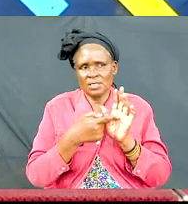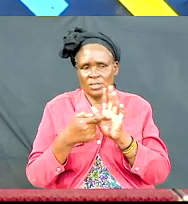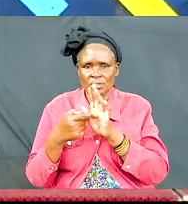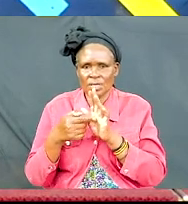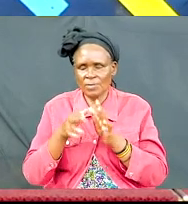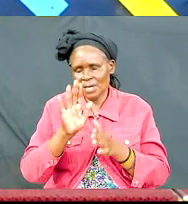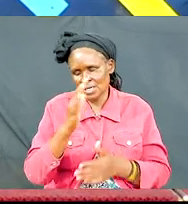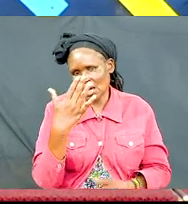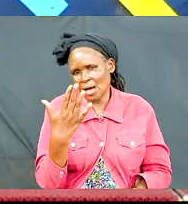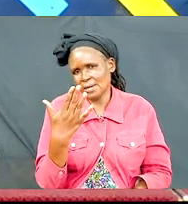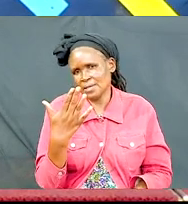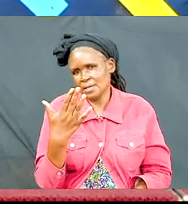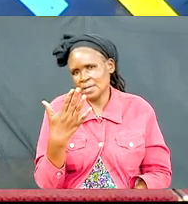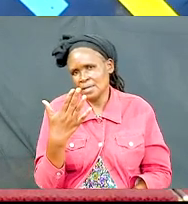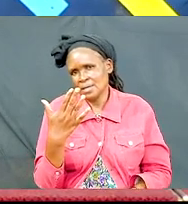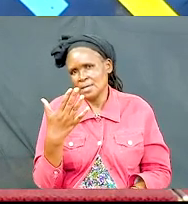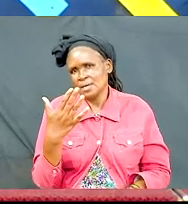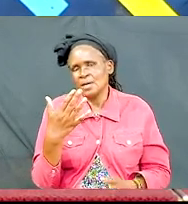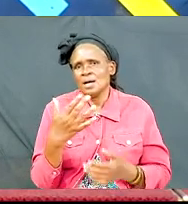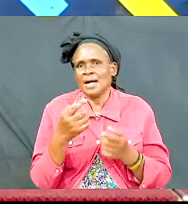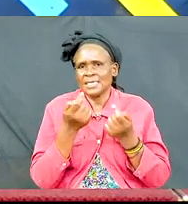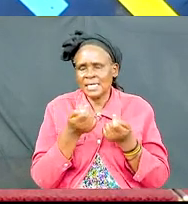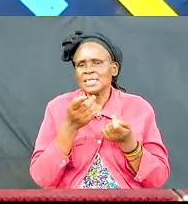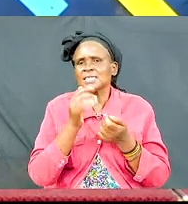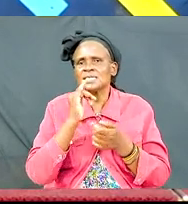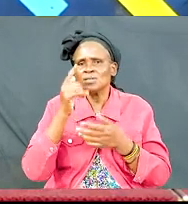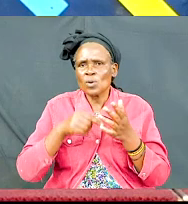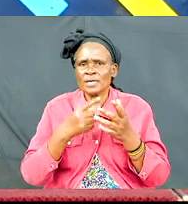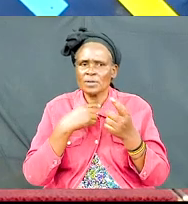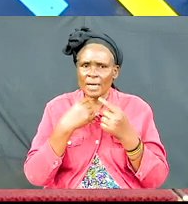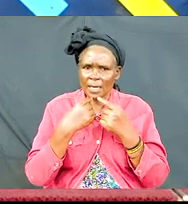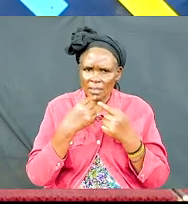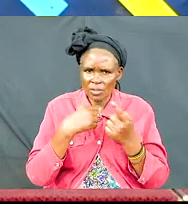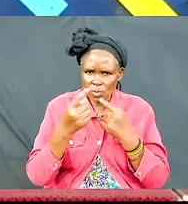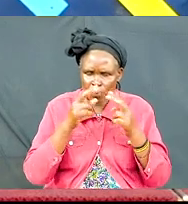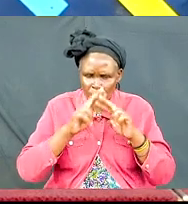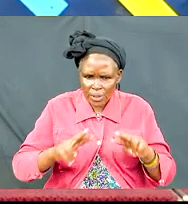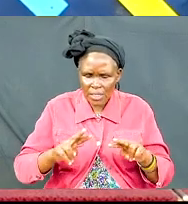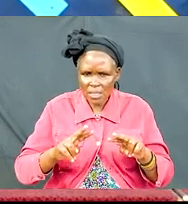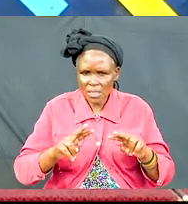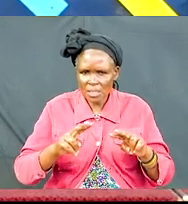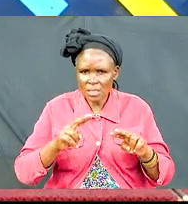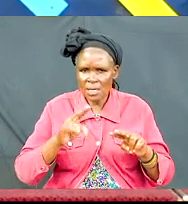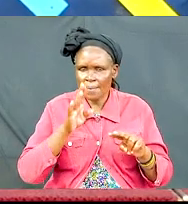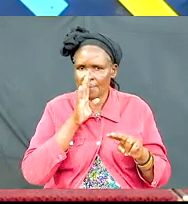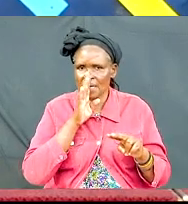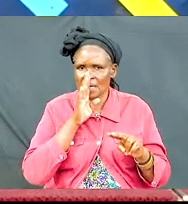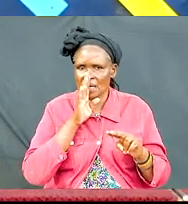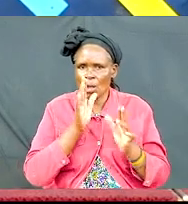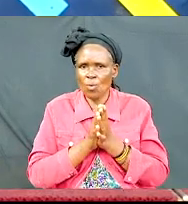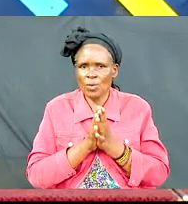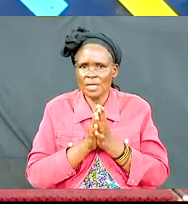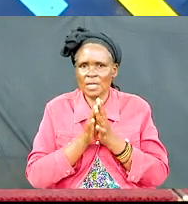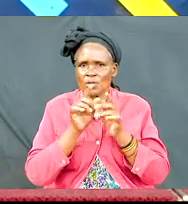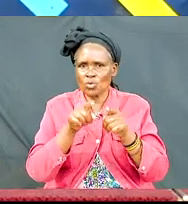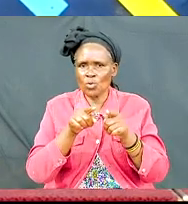his hands. And this peace that we are talking about, he said, peace be with you. And